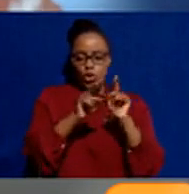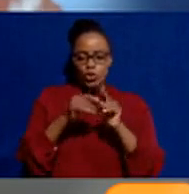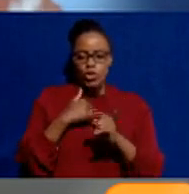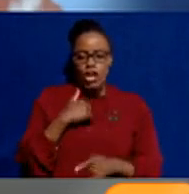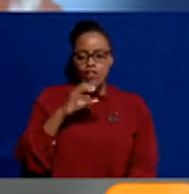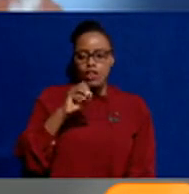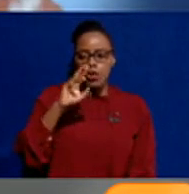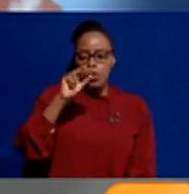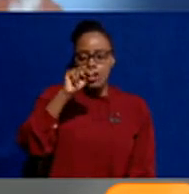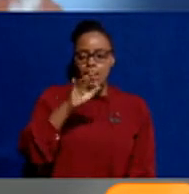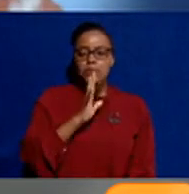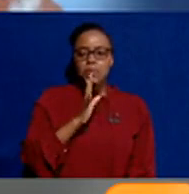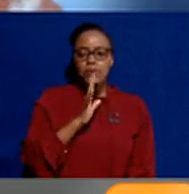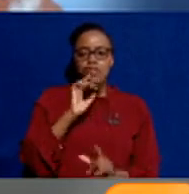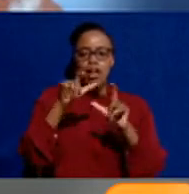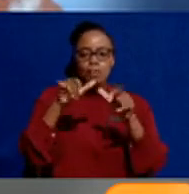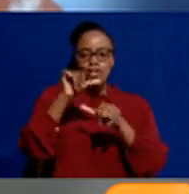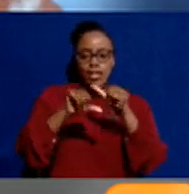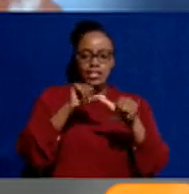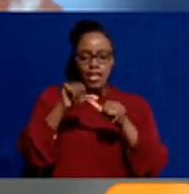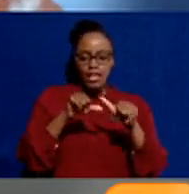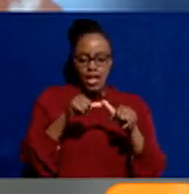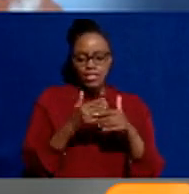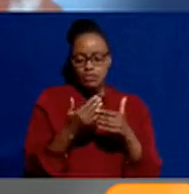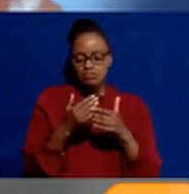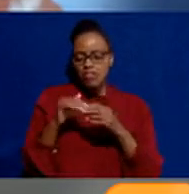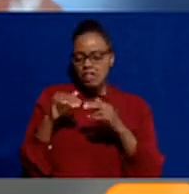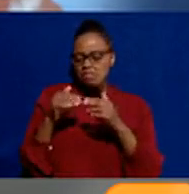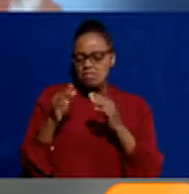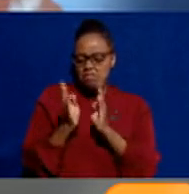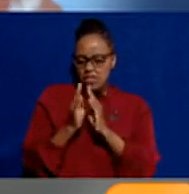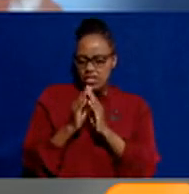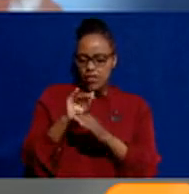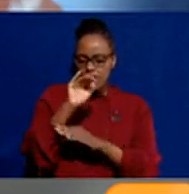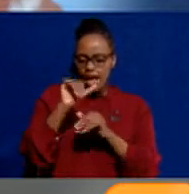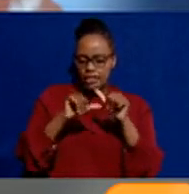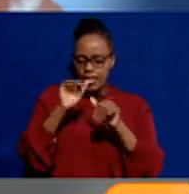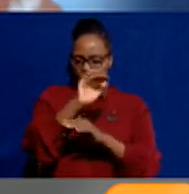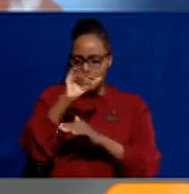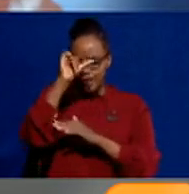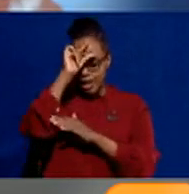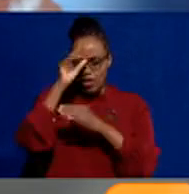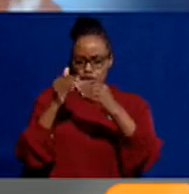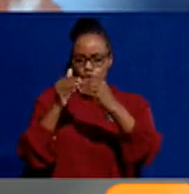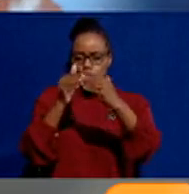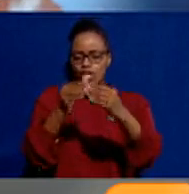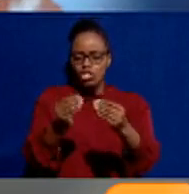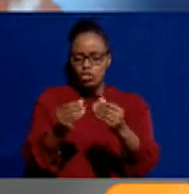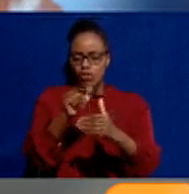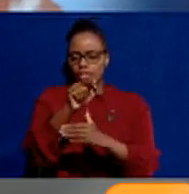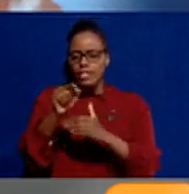organic ways. Speaking during a media science cafe in Nairobi, the scientists urged the government to be at the forefront in